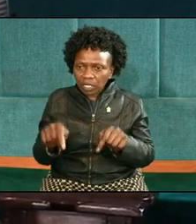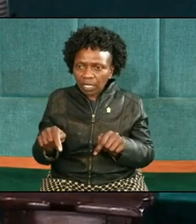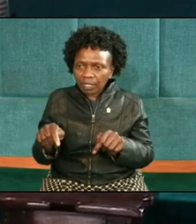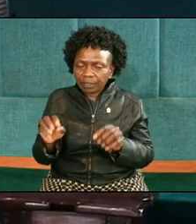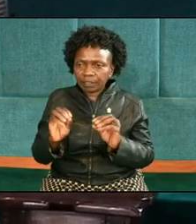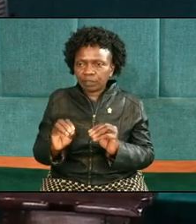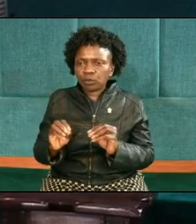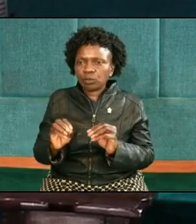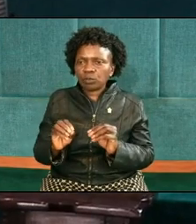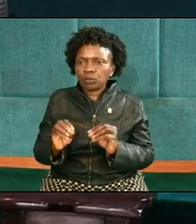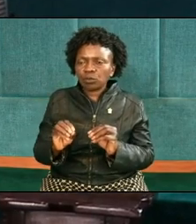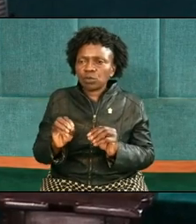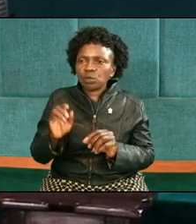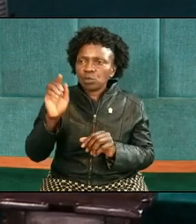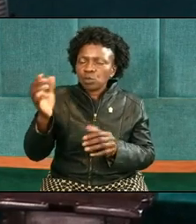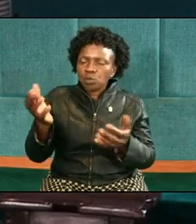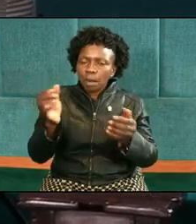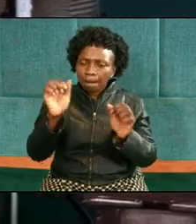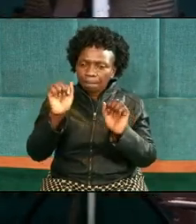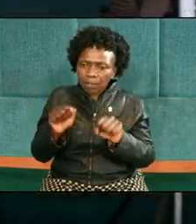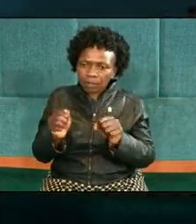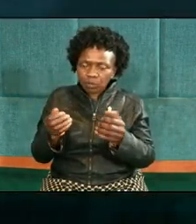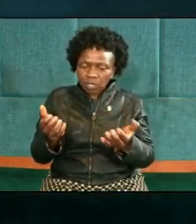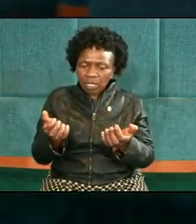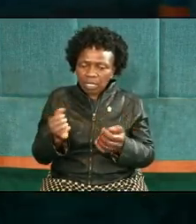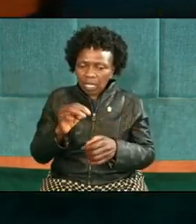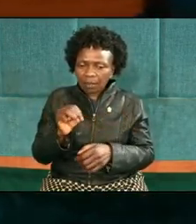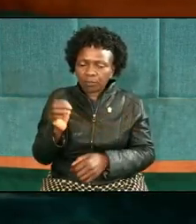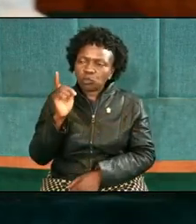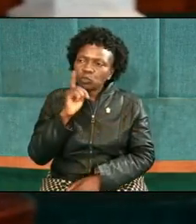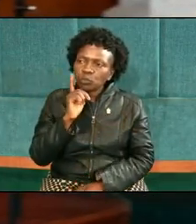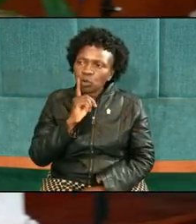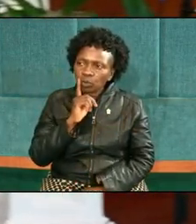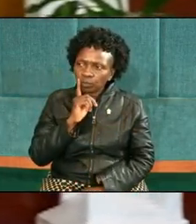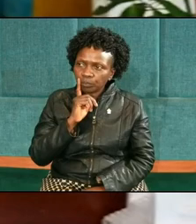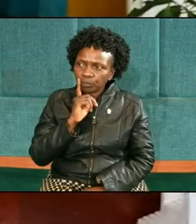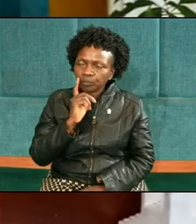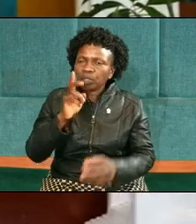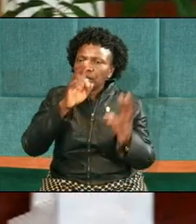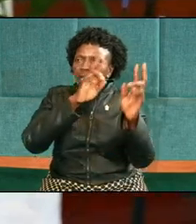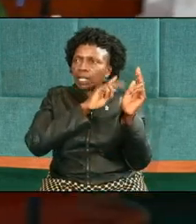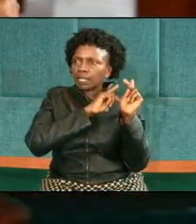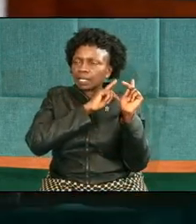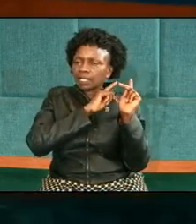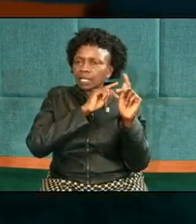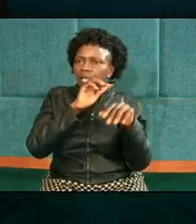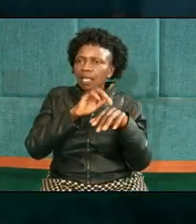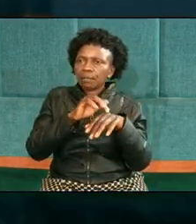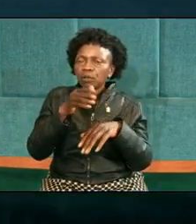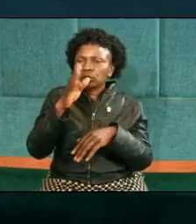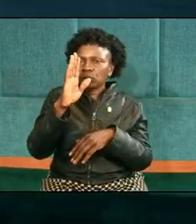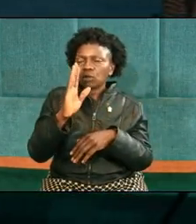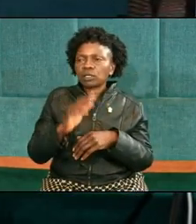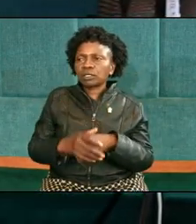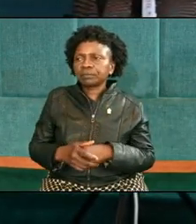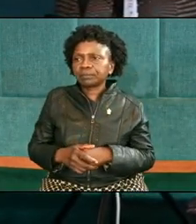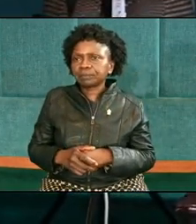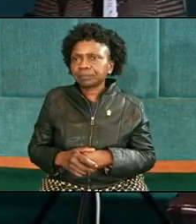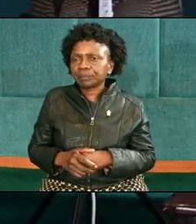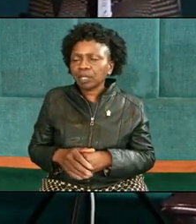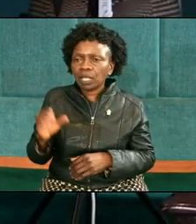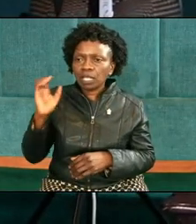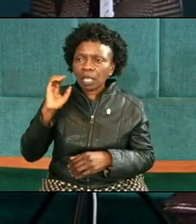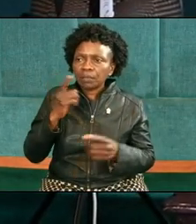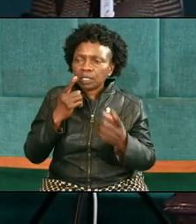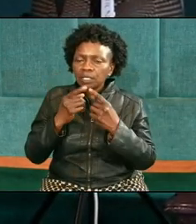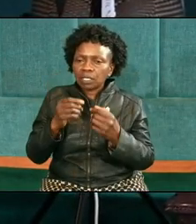need him tomorrow. Never give up on God. captain says, hey, boy, get up and call your